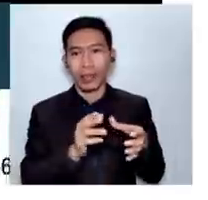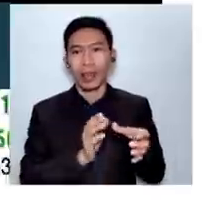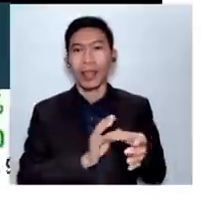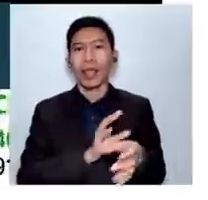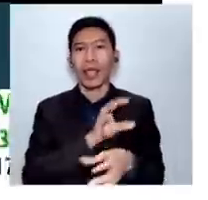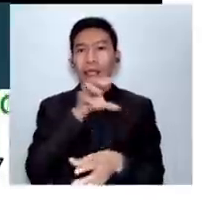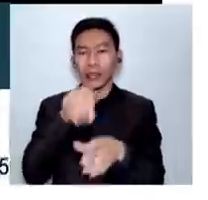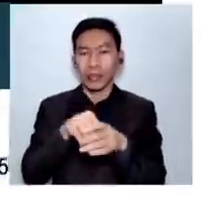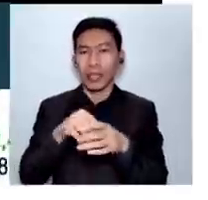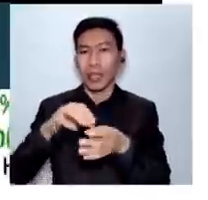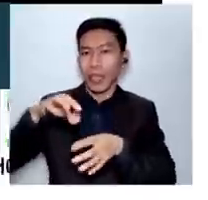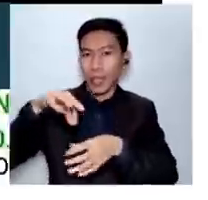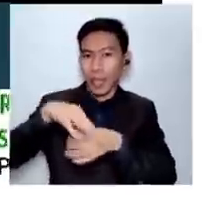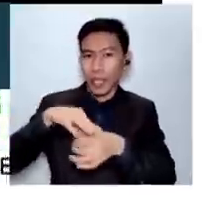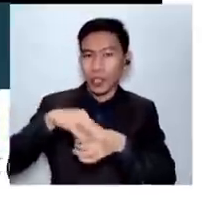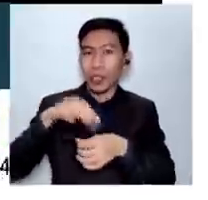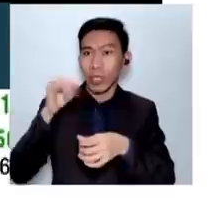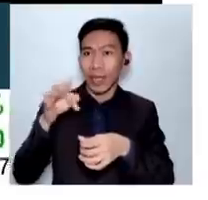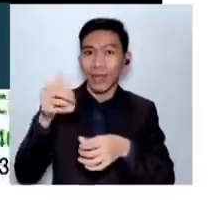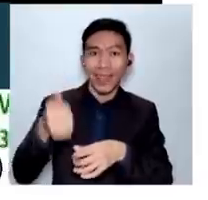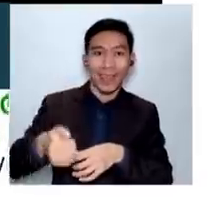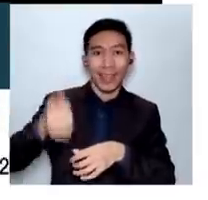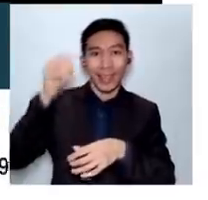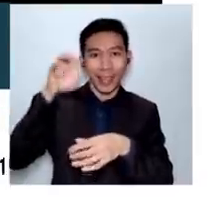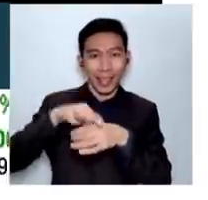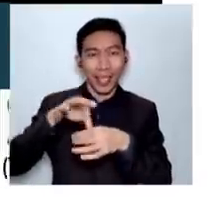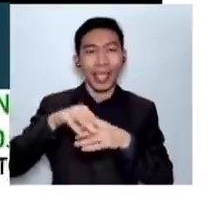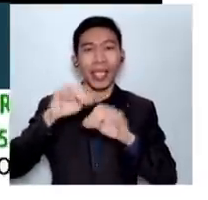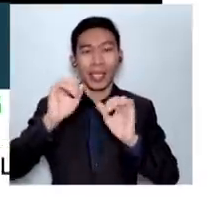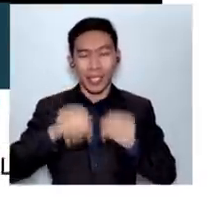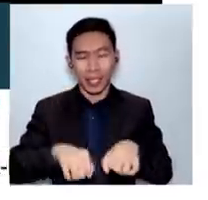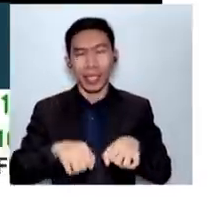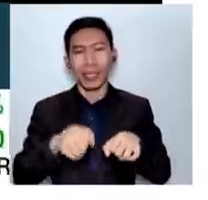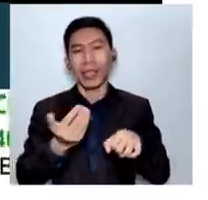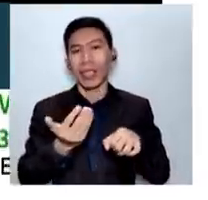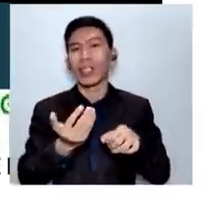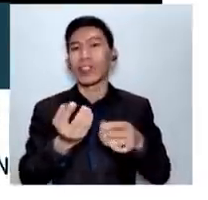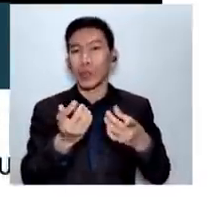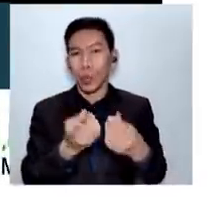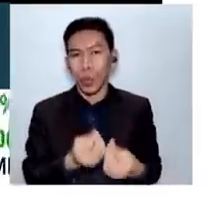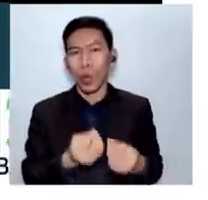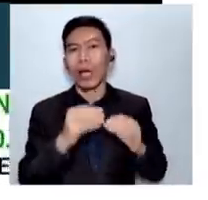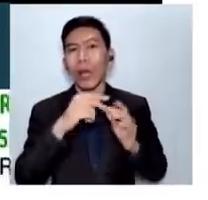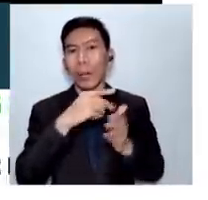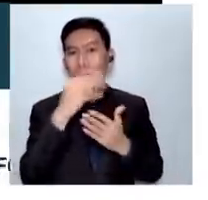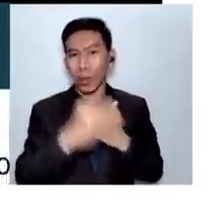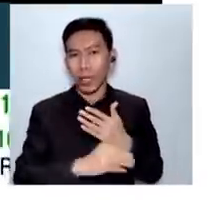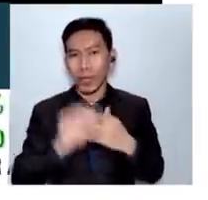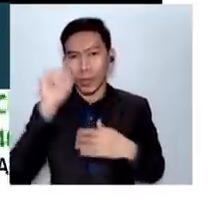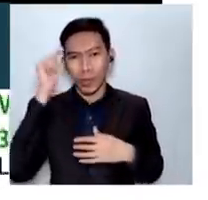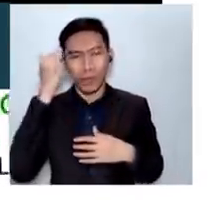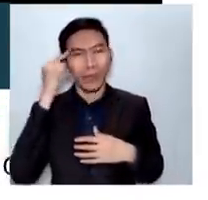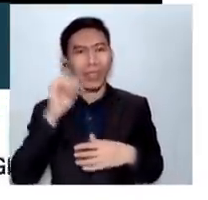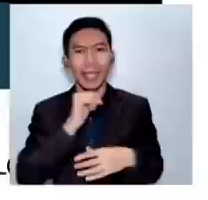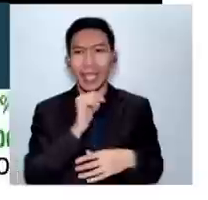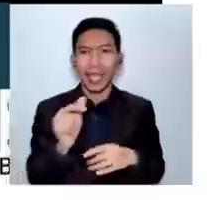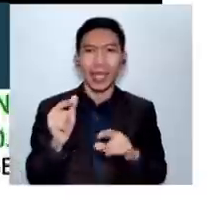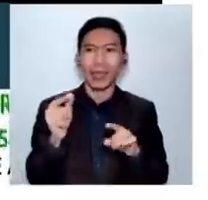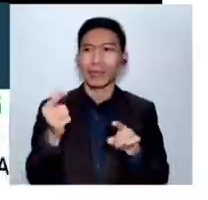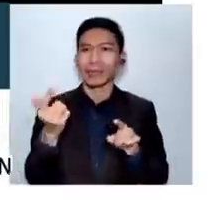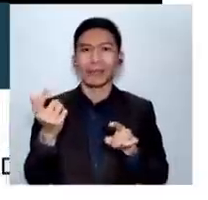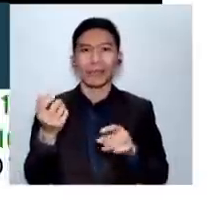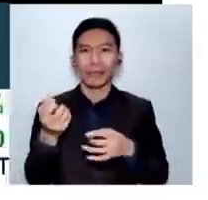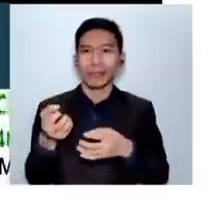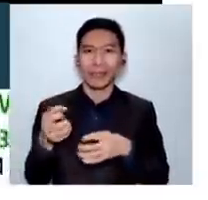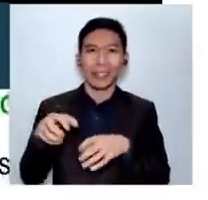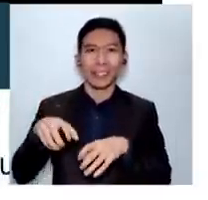that we will win the elections and implement our program of government. It's not about holding on to power,